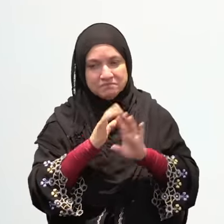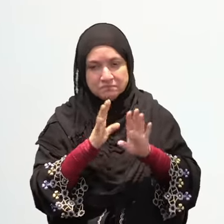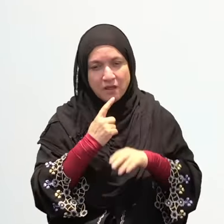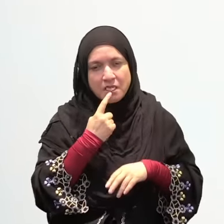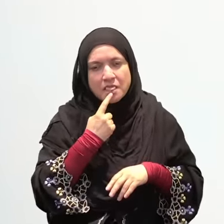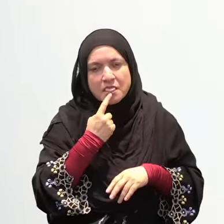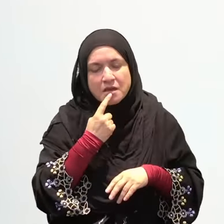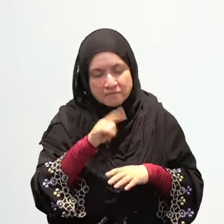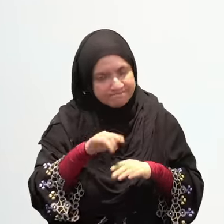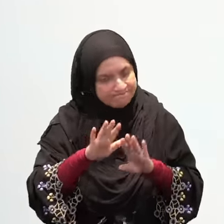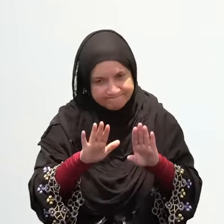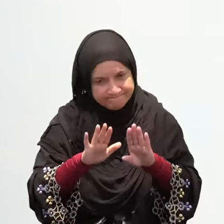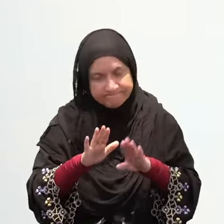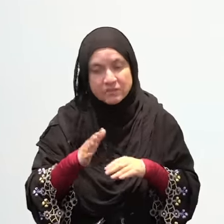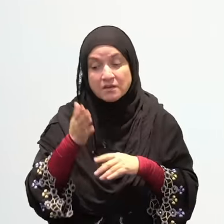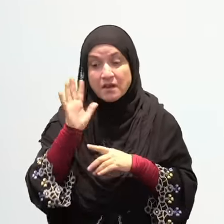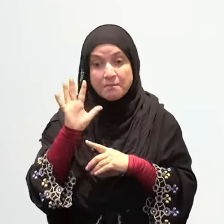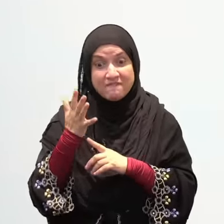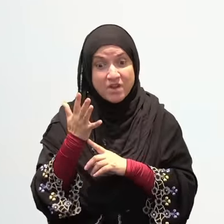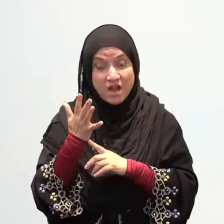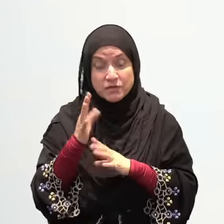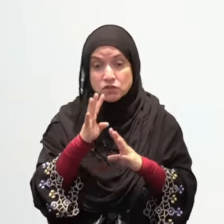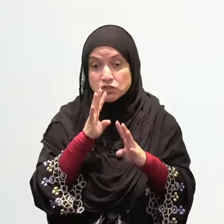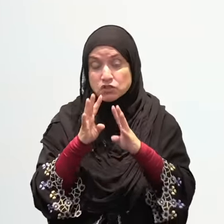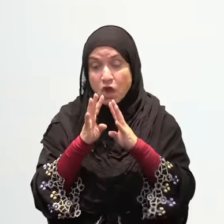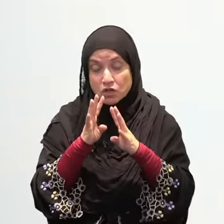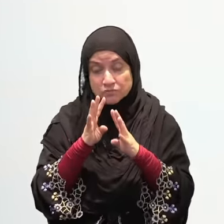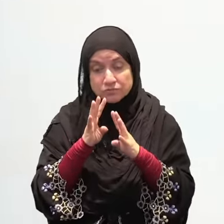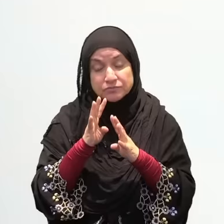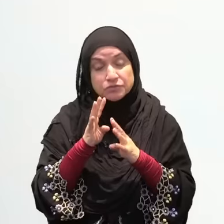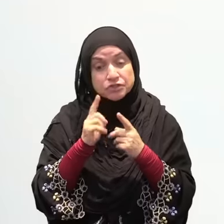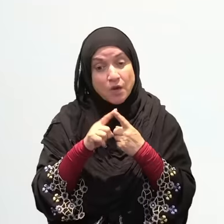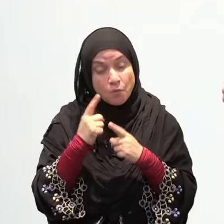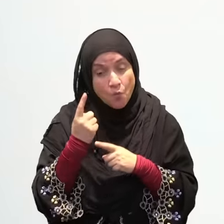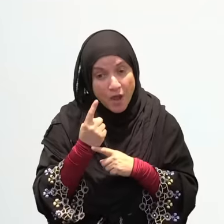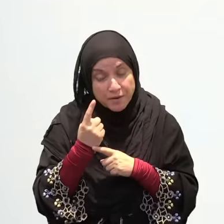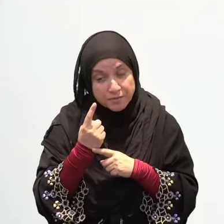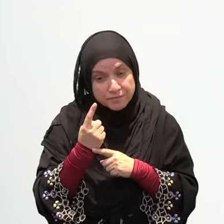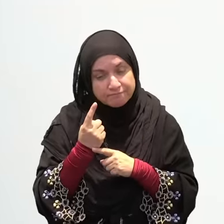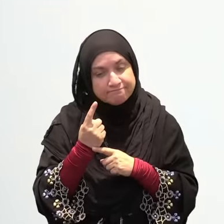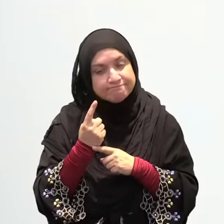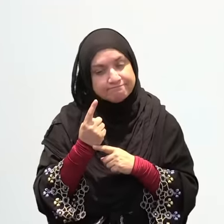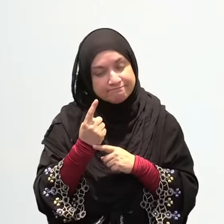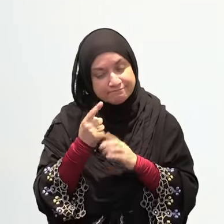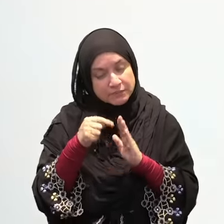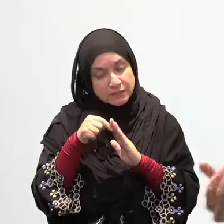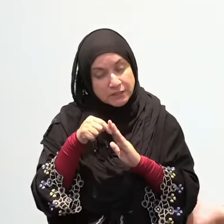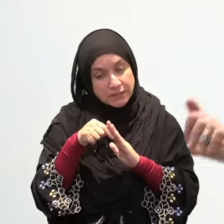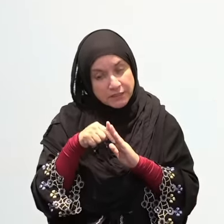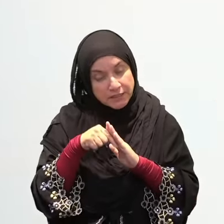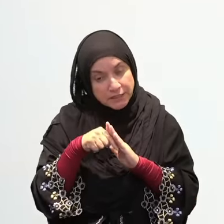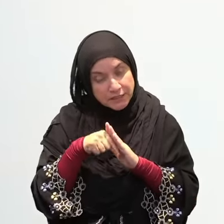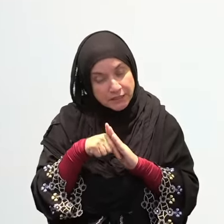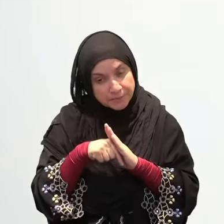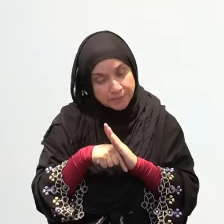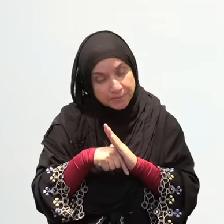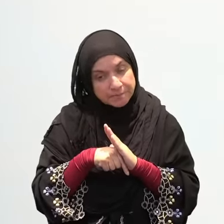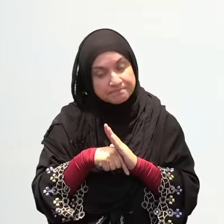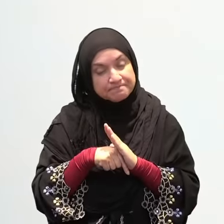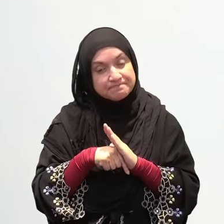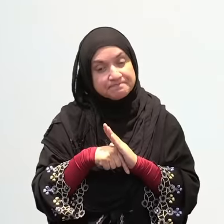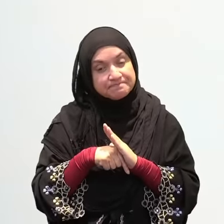one. Talking to someone who is deep in it and trying to pull them